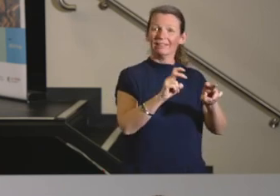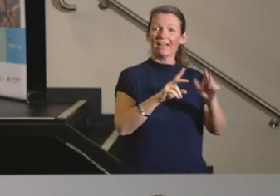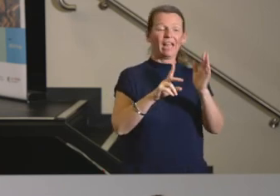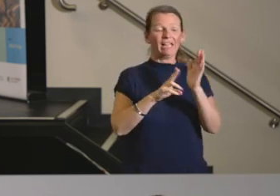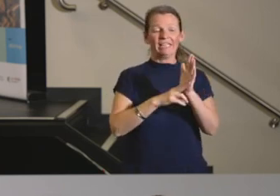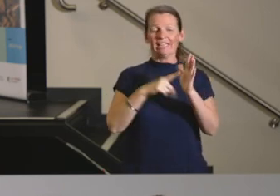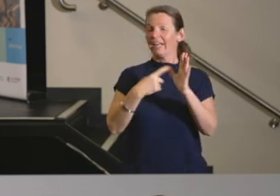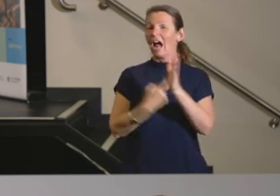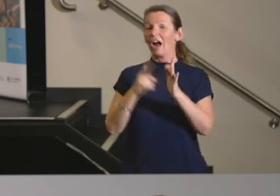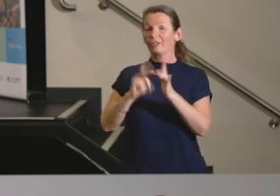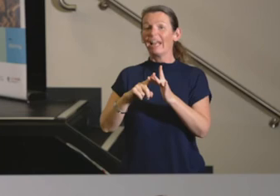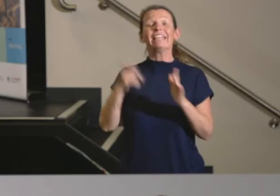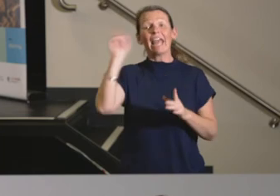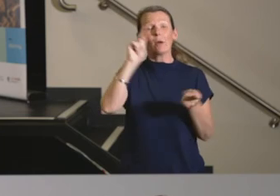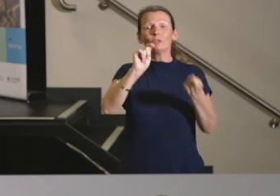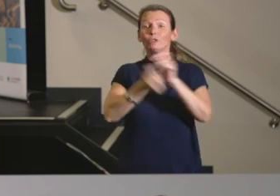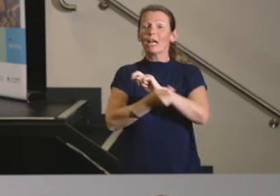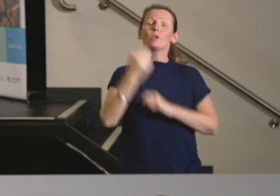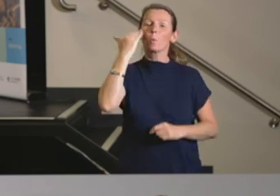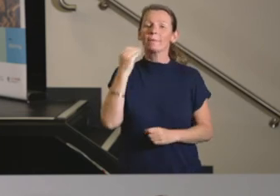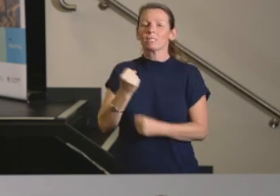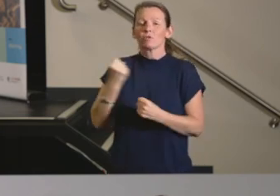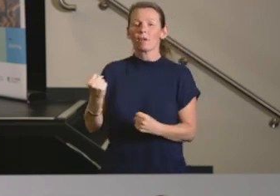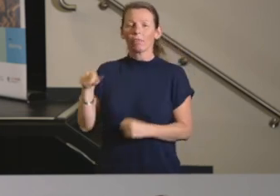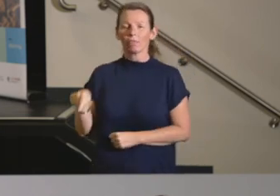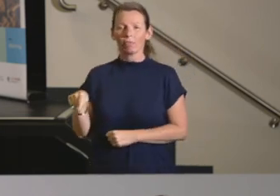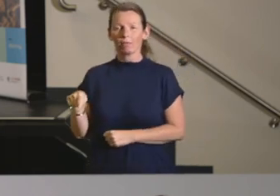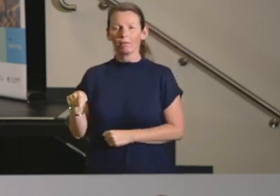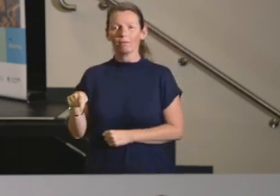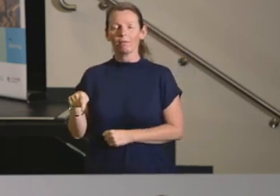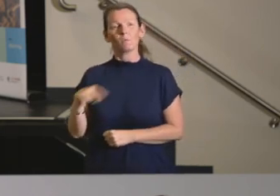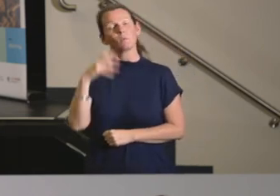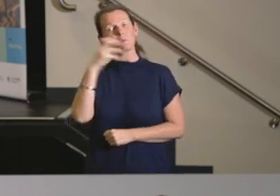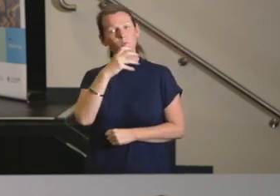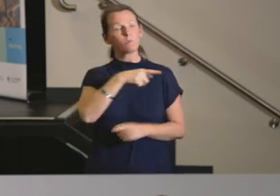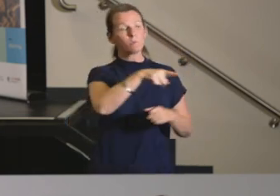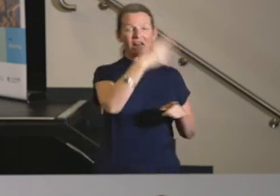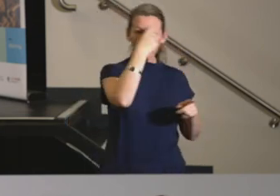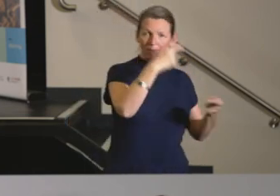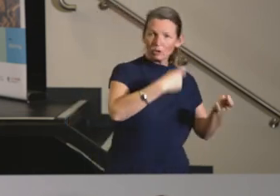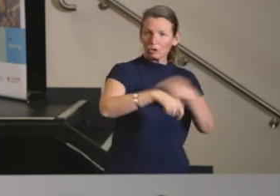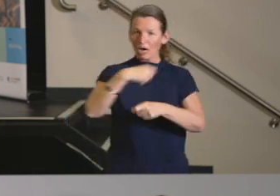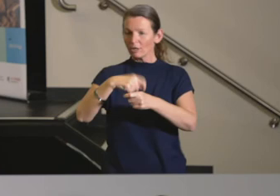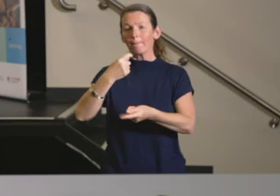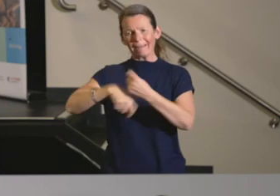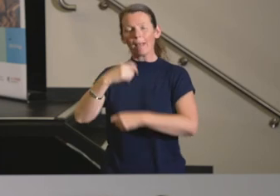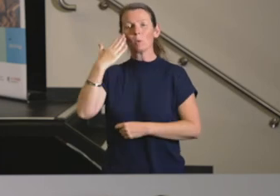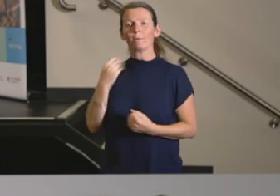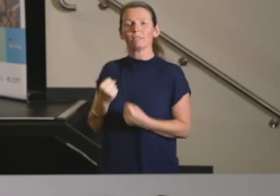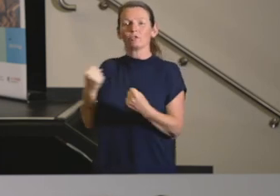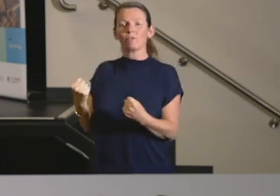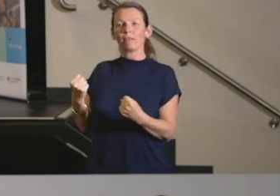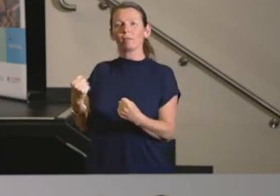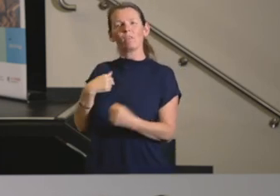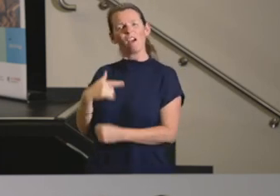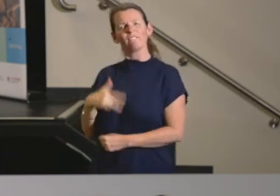Shakti, women's strength. And that's been a very compelling, it makes me feel, yes, I